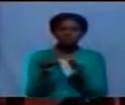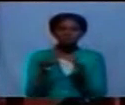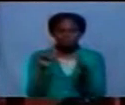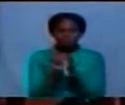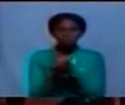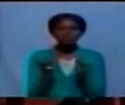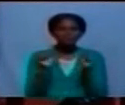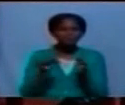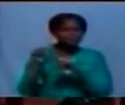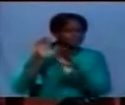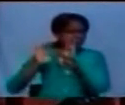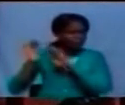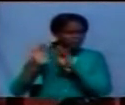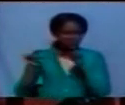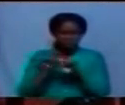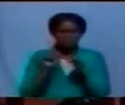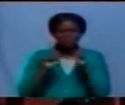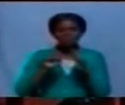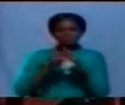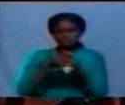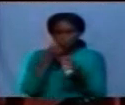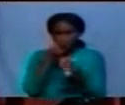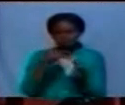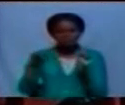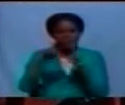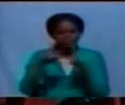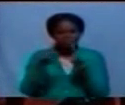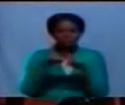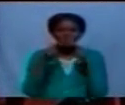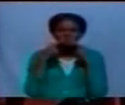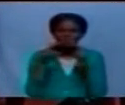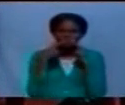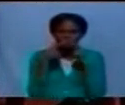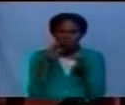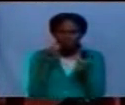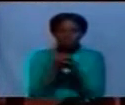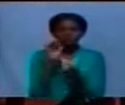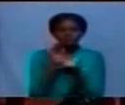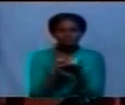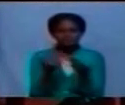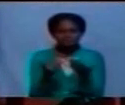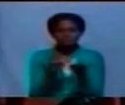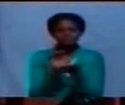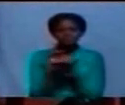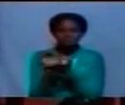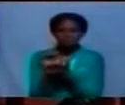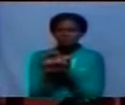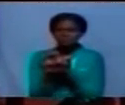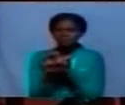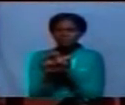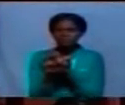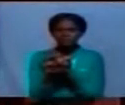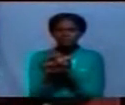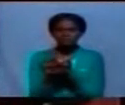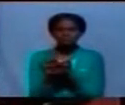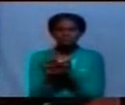can be reversed and we can start seeing positive outturns in terms of reducing lending rates. And it has always